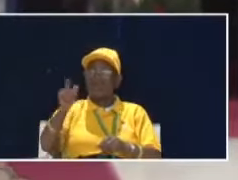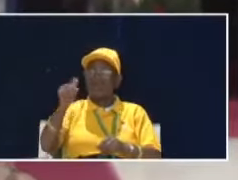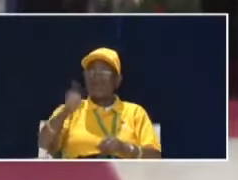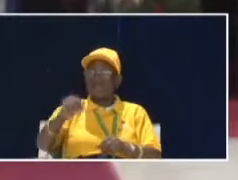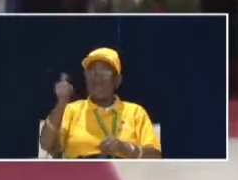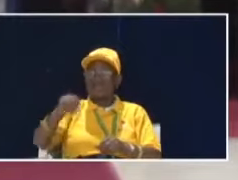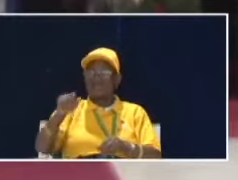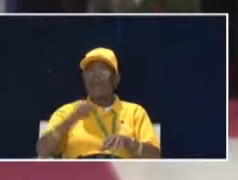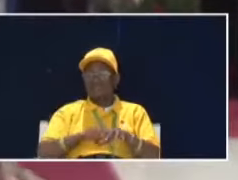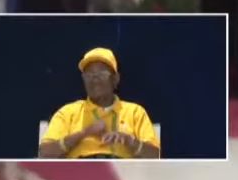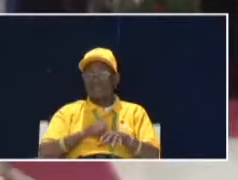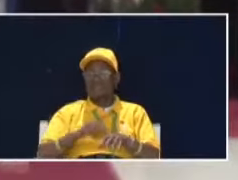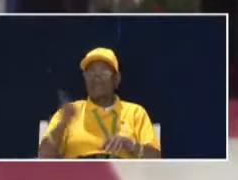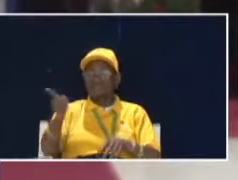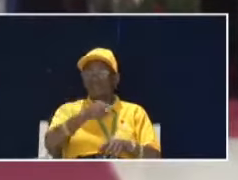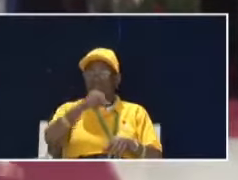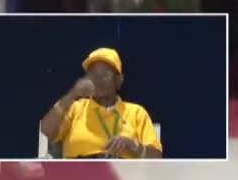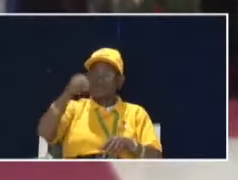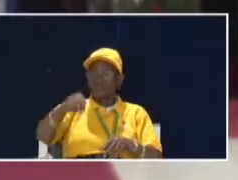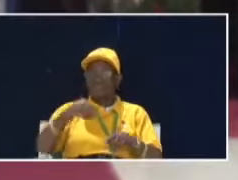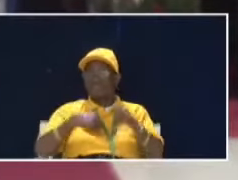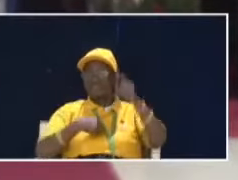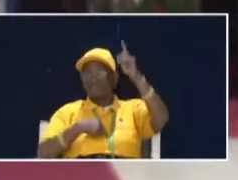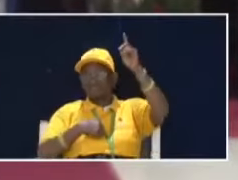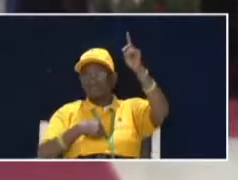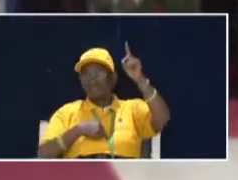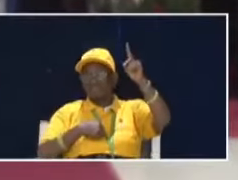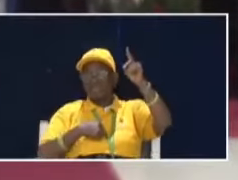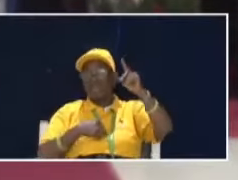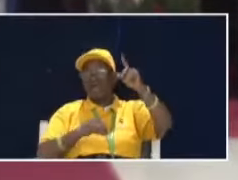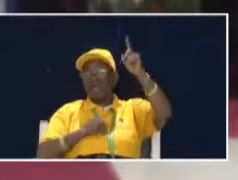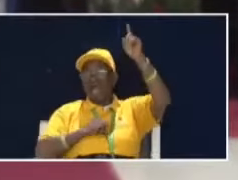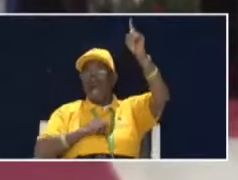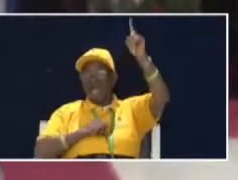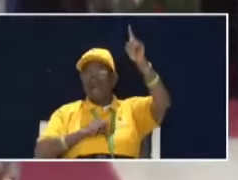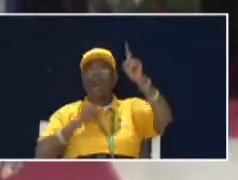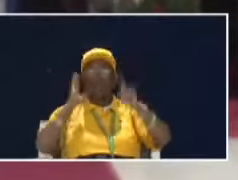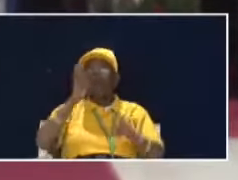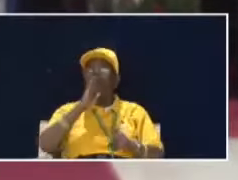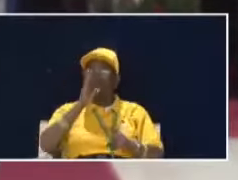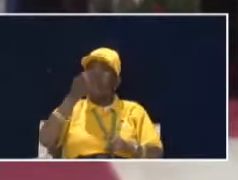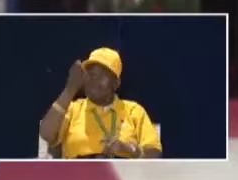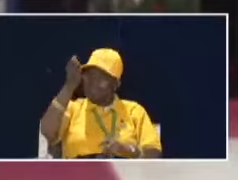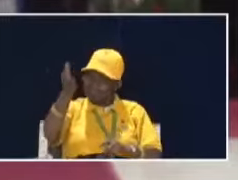anytime you need me, I will be there for you.